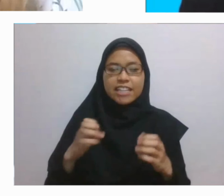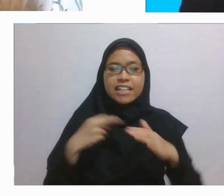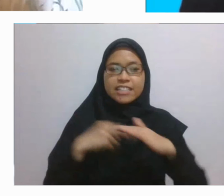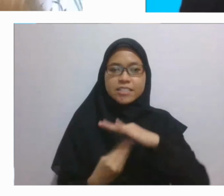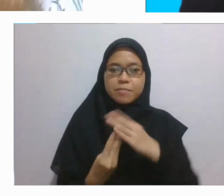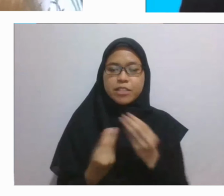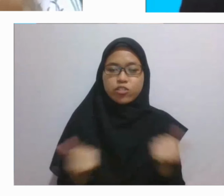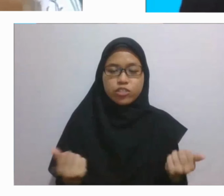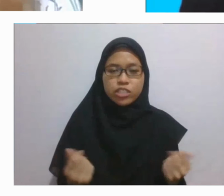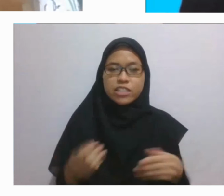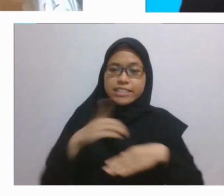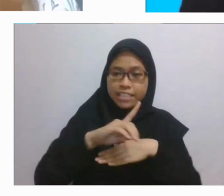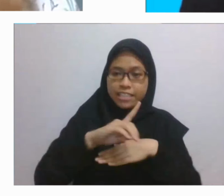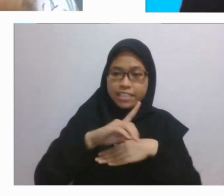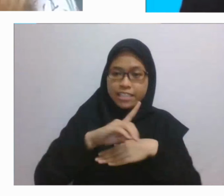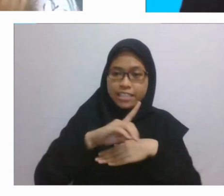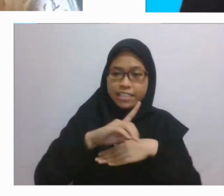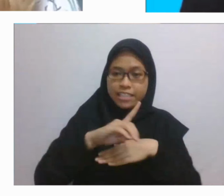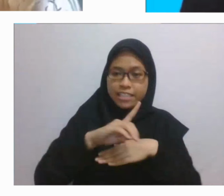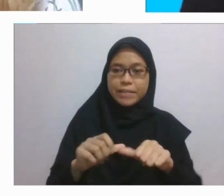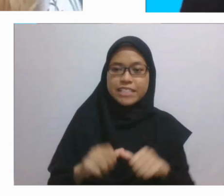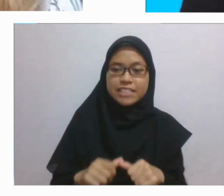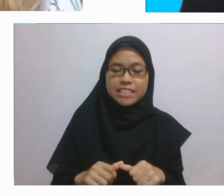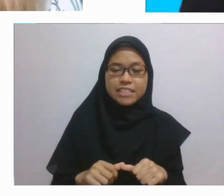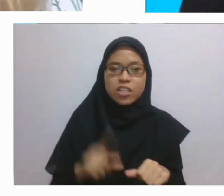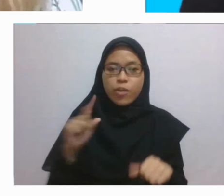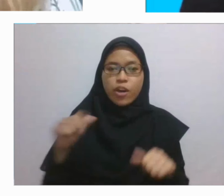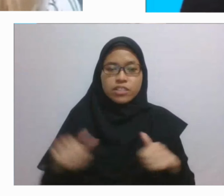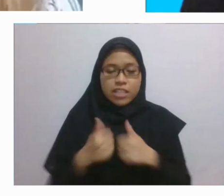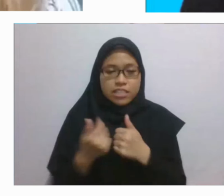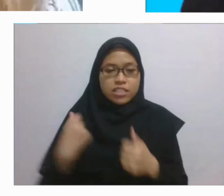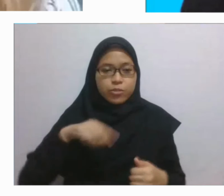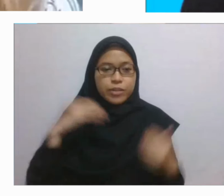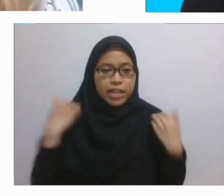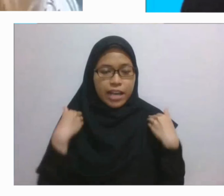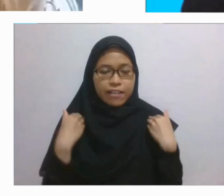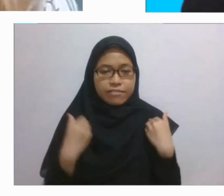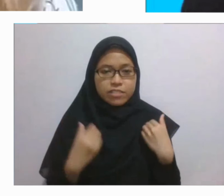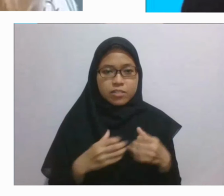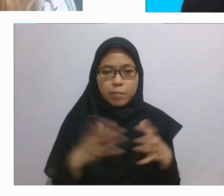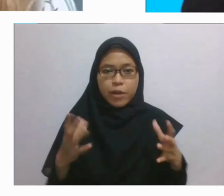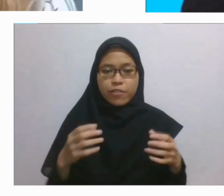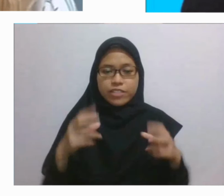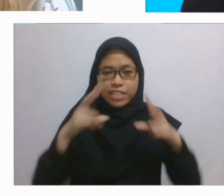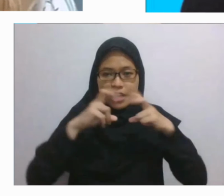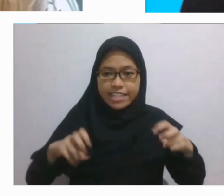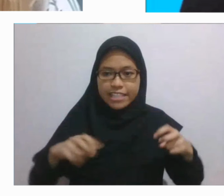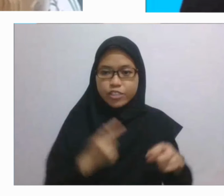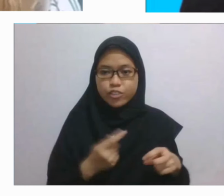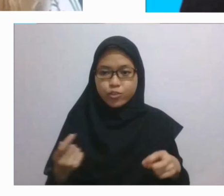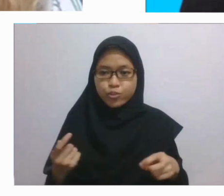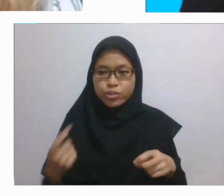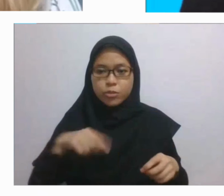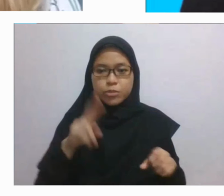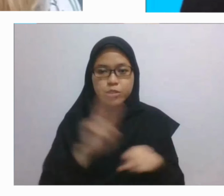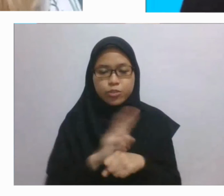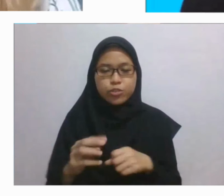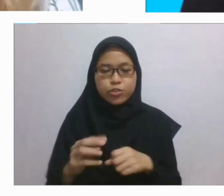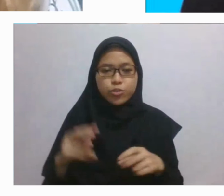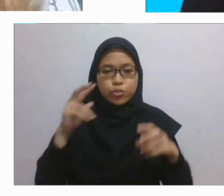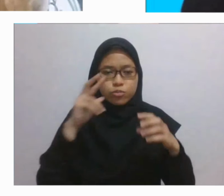sustainability? I think one of the challenges that we have is that a lot of the analytical tools that we use to monitor, measure